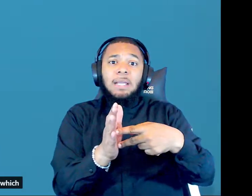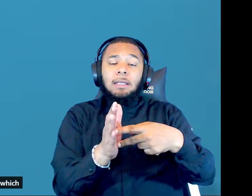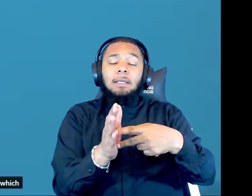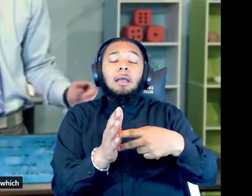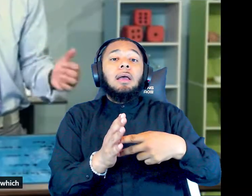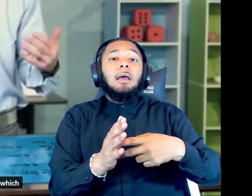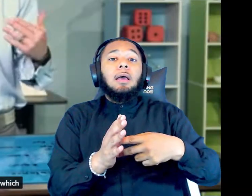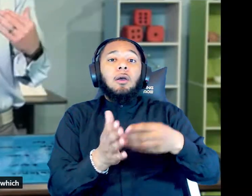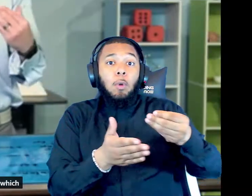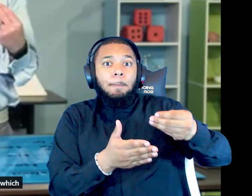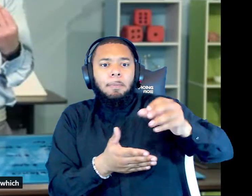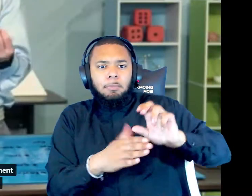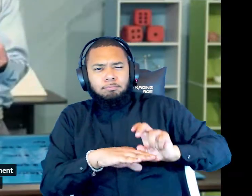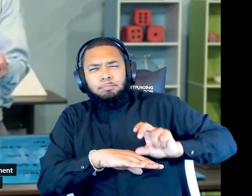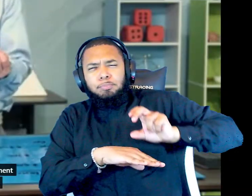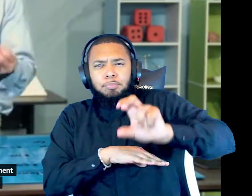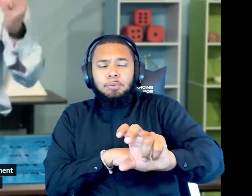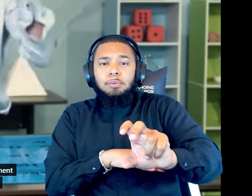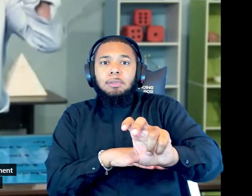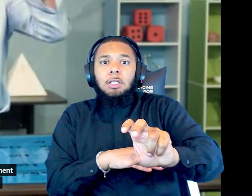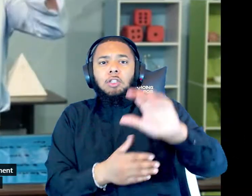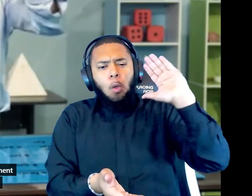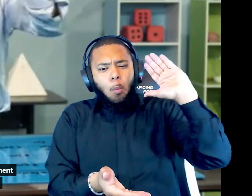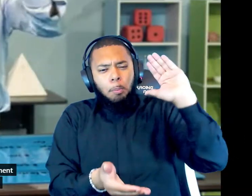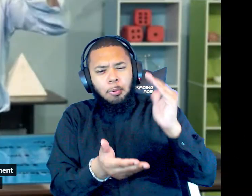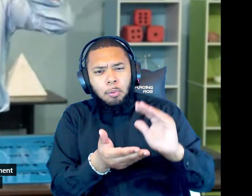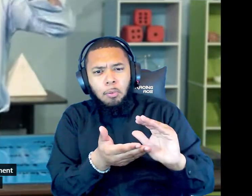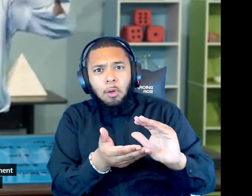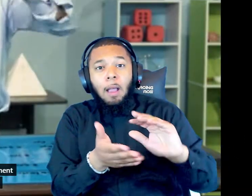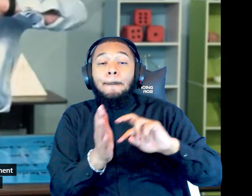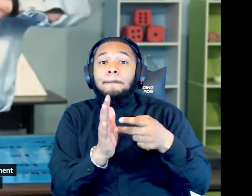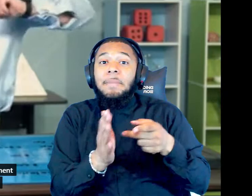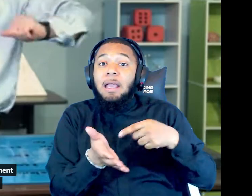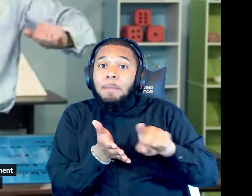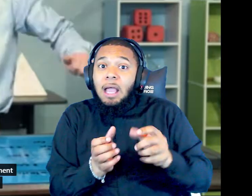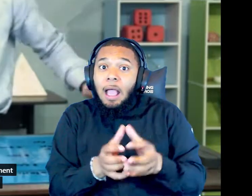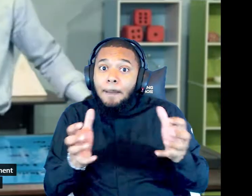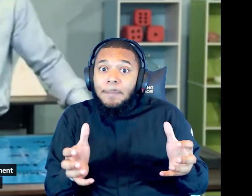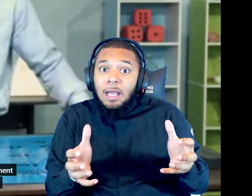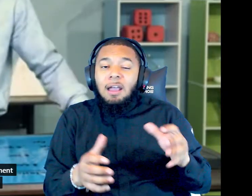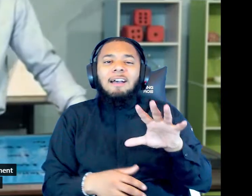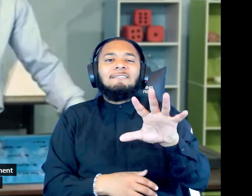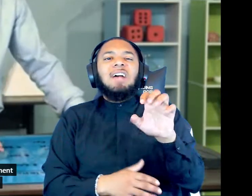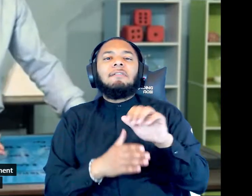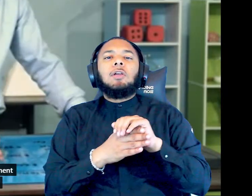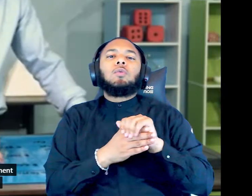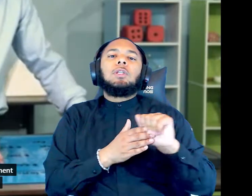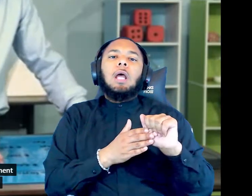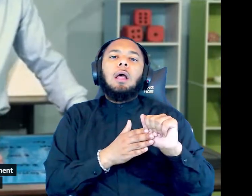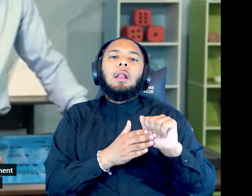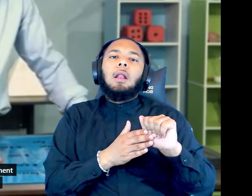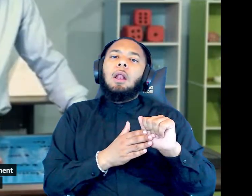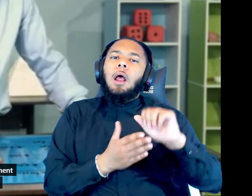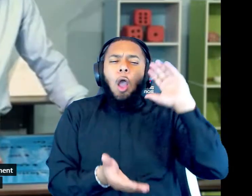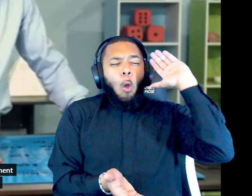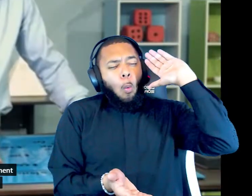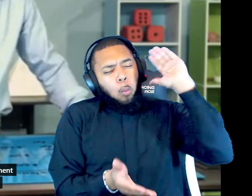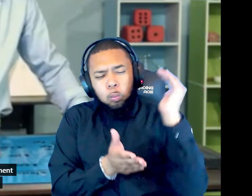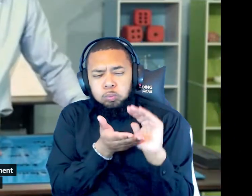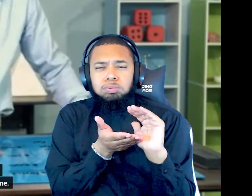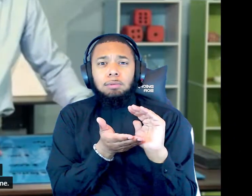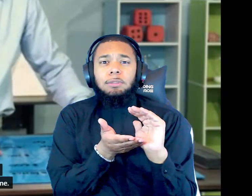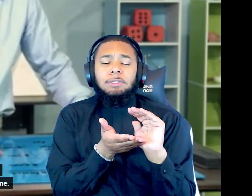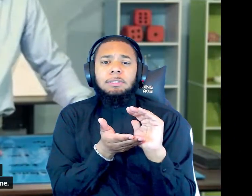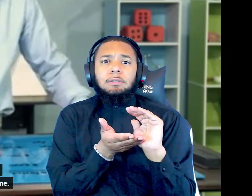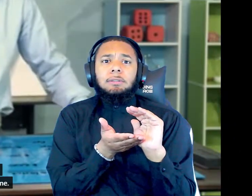$100, which must mean that we made a $500 payment to pay off this $600. We